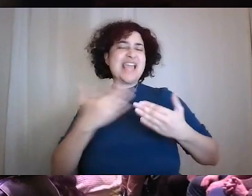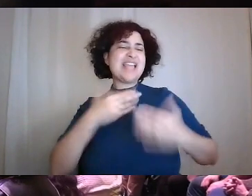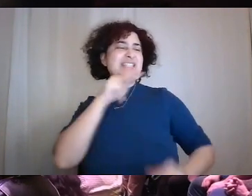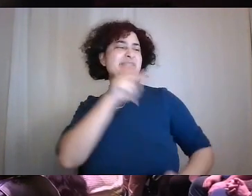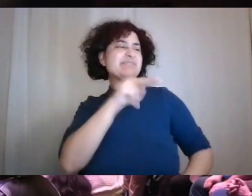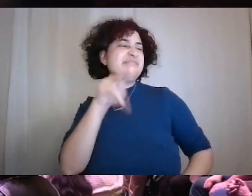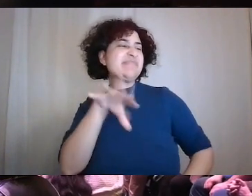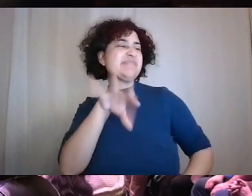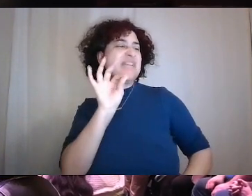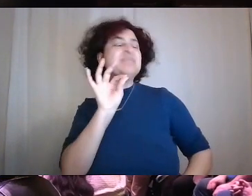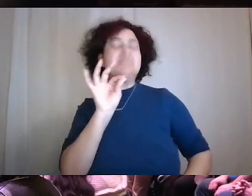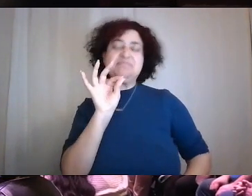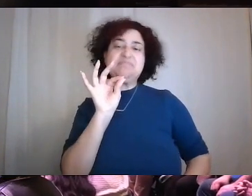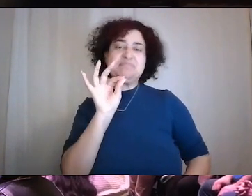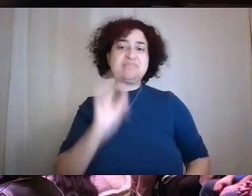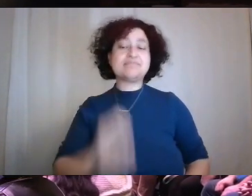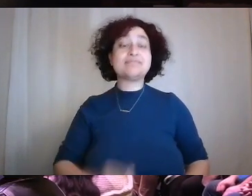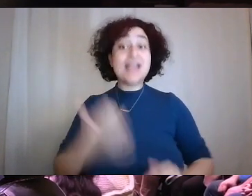10 years ago,